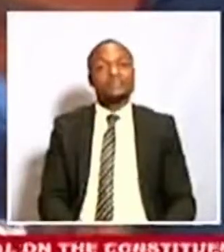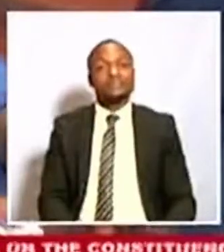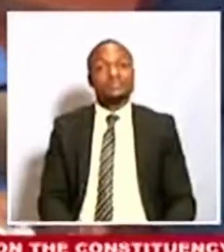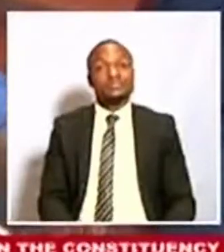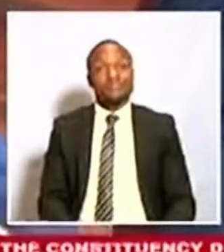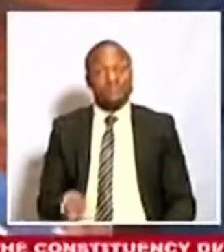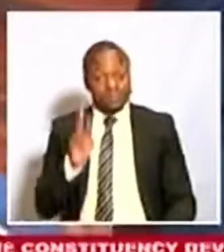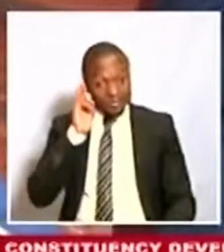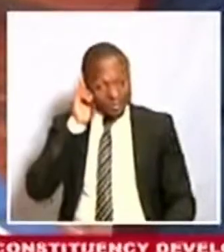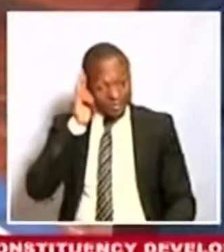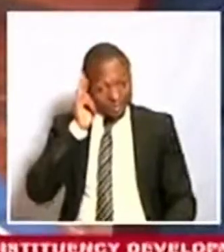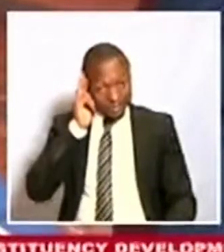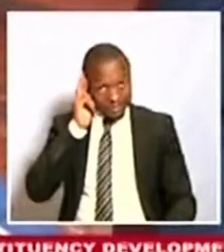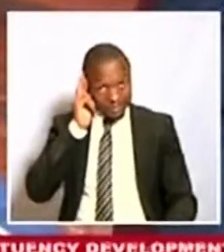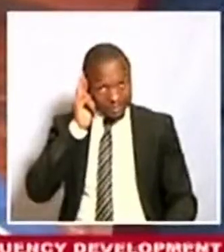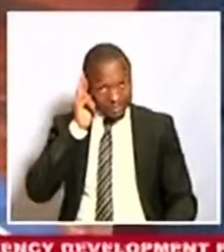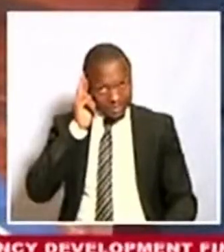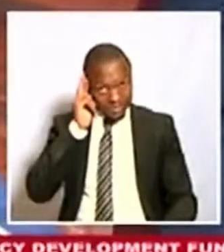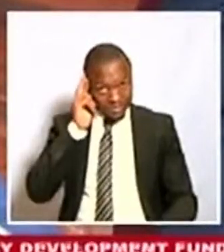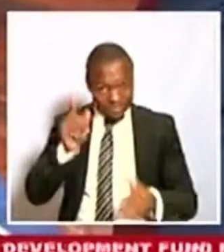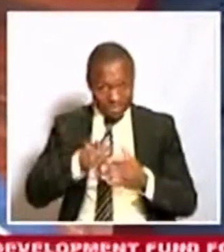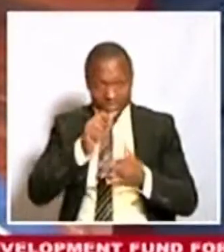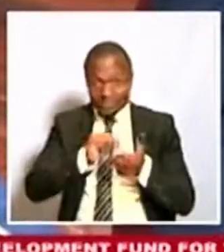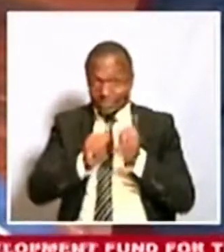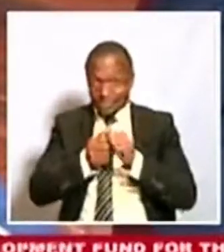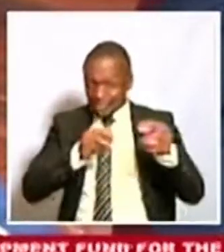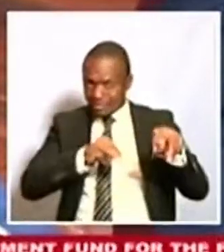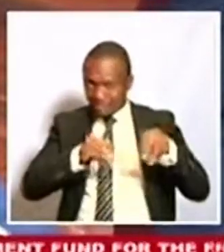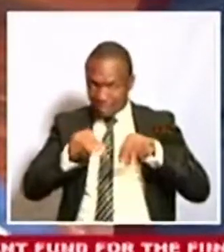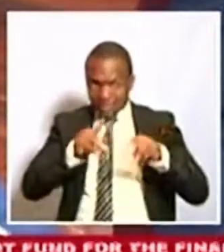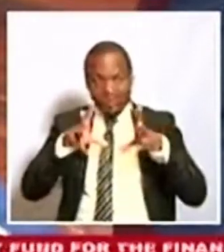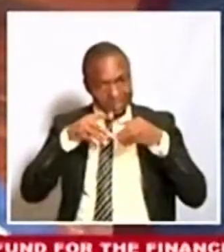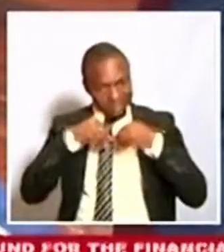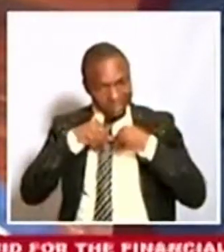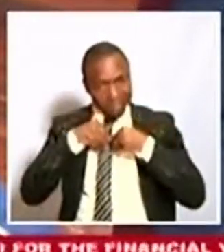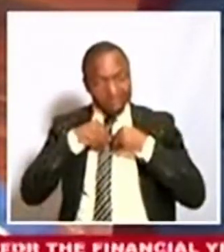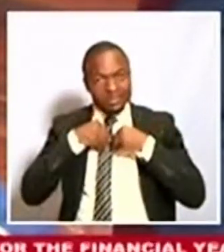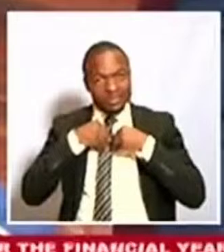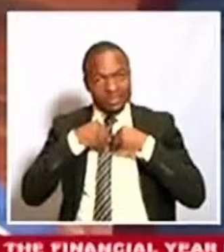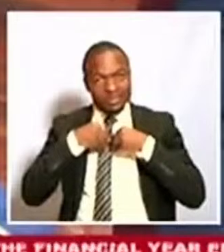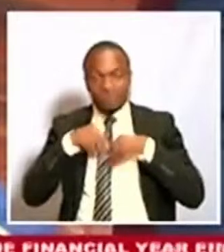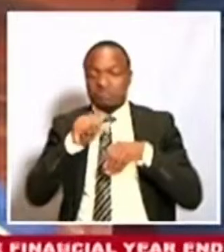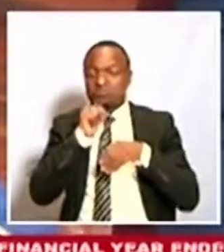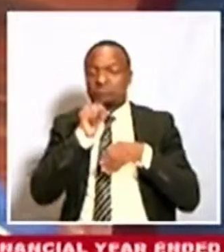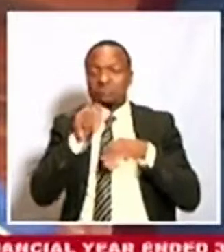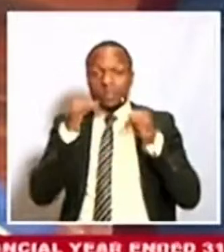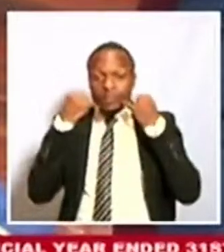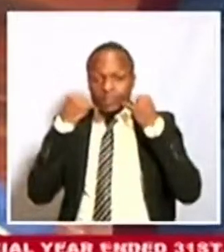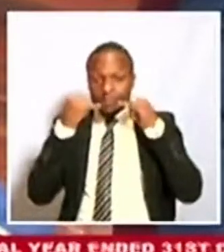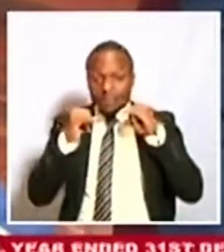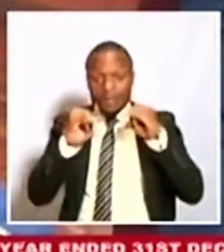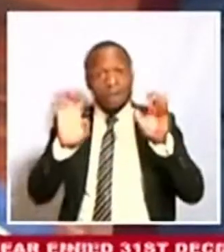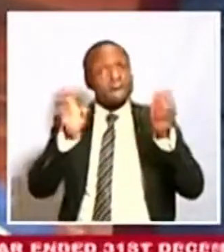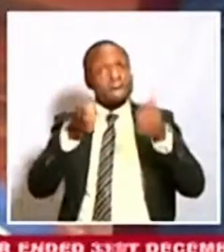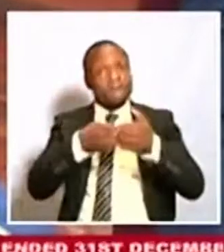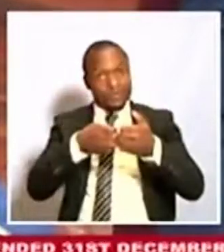the reason for the next query is that management wishes to acknowledge that it had not been informed by the